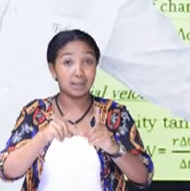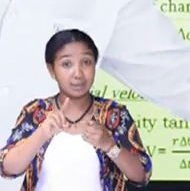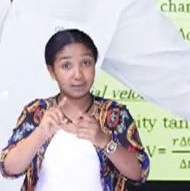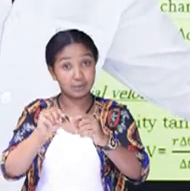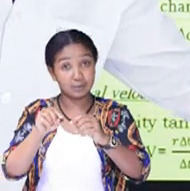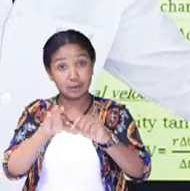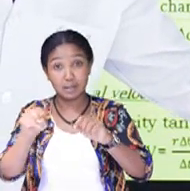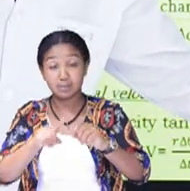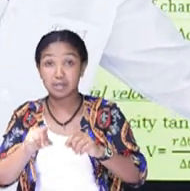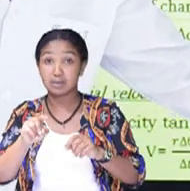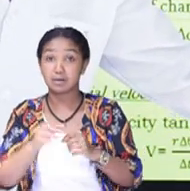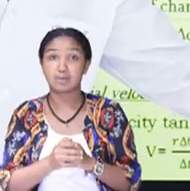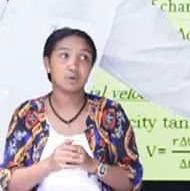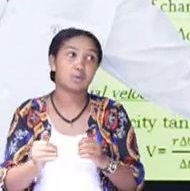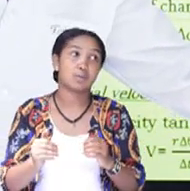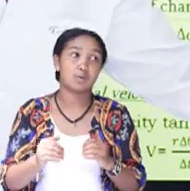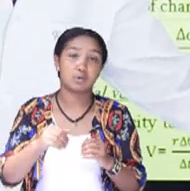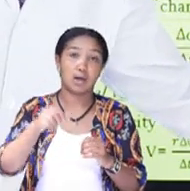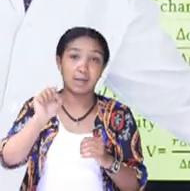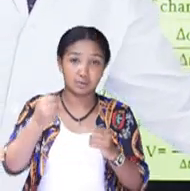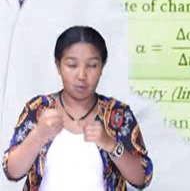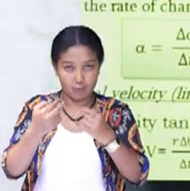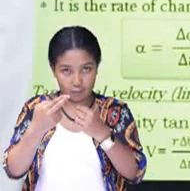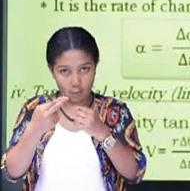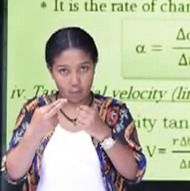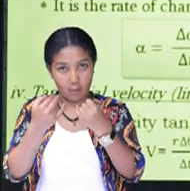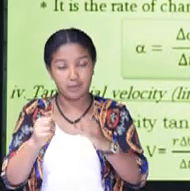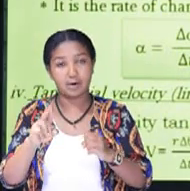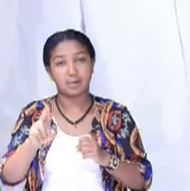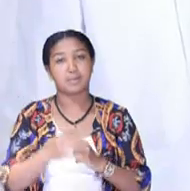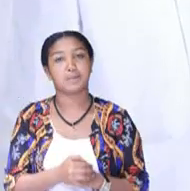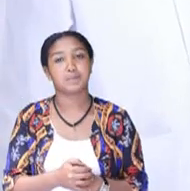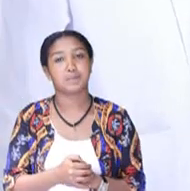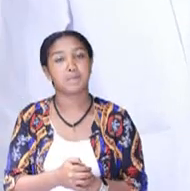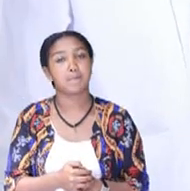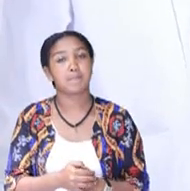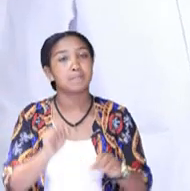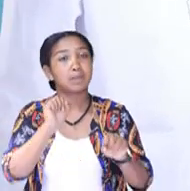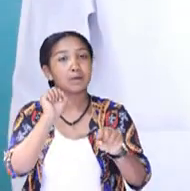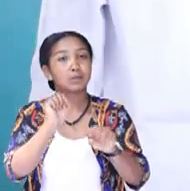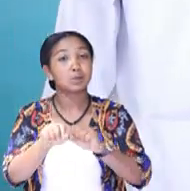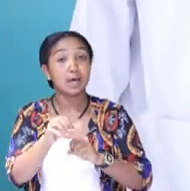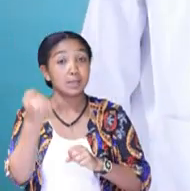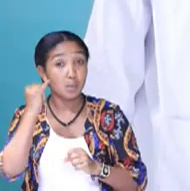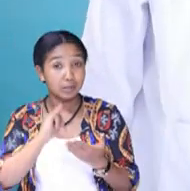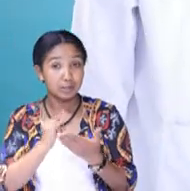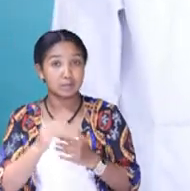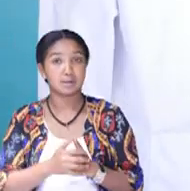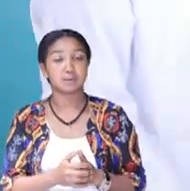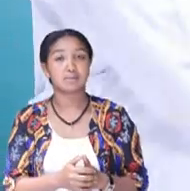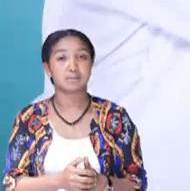is defined as linear displacement, or we call it as arc length over radius r. So the other point